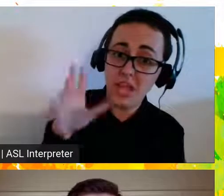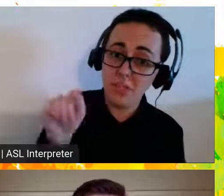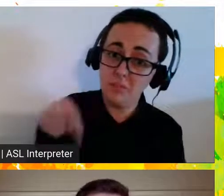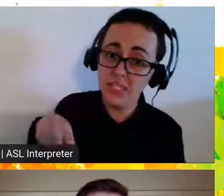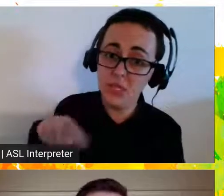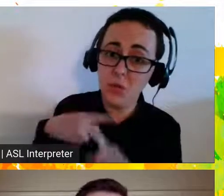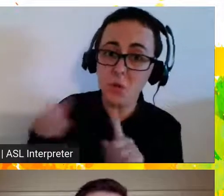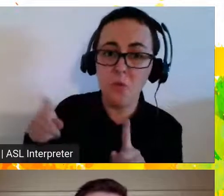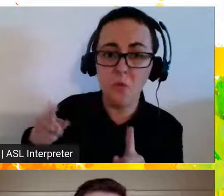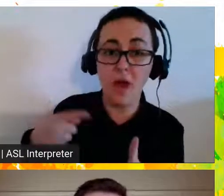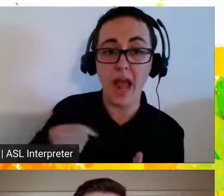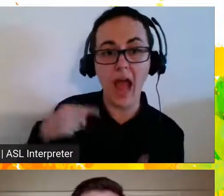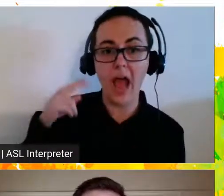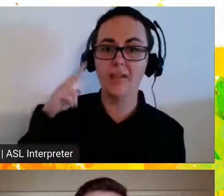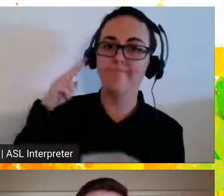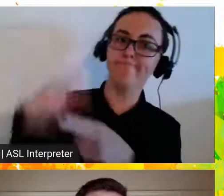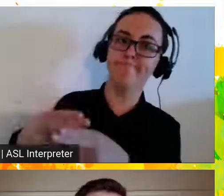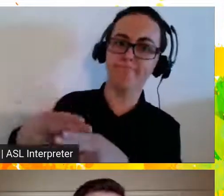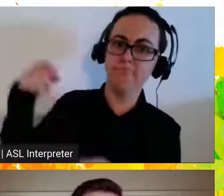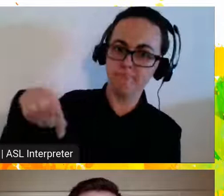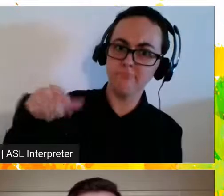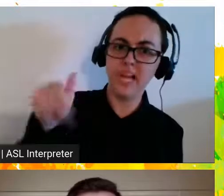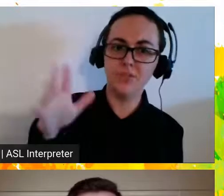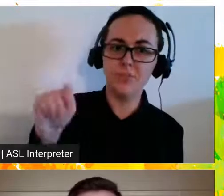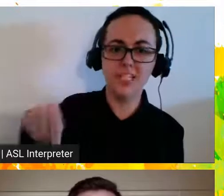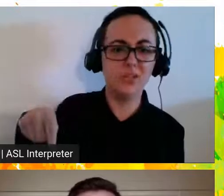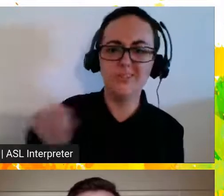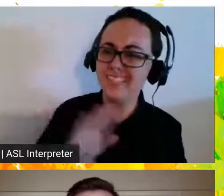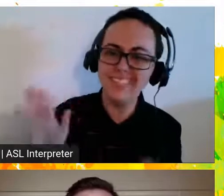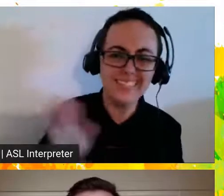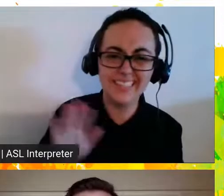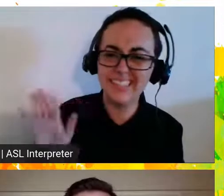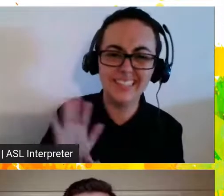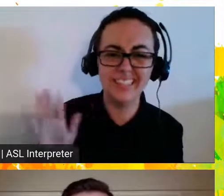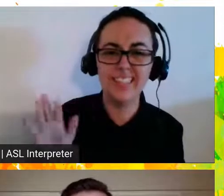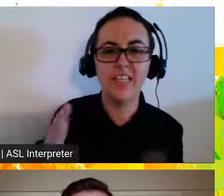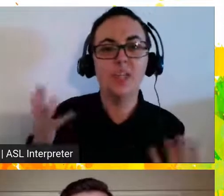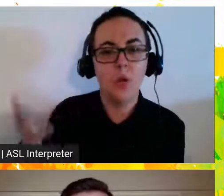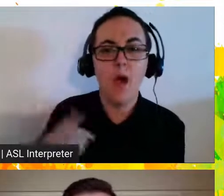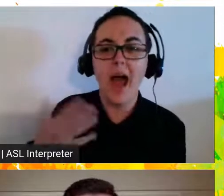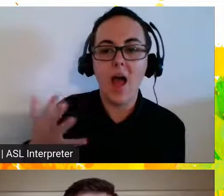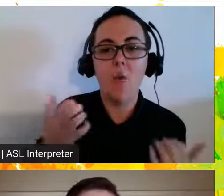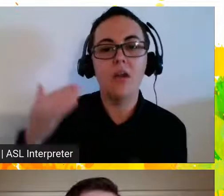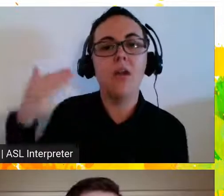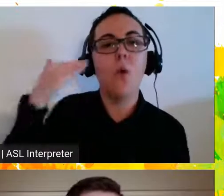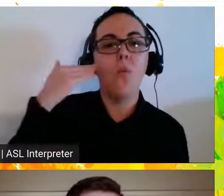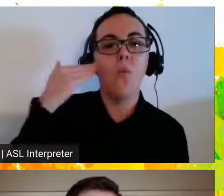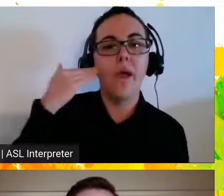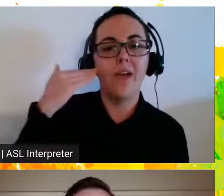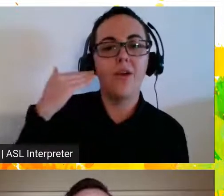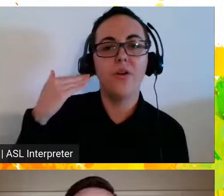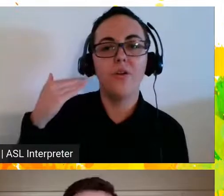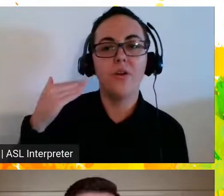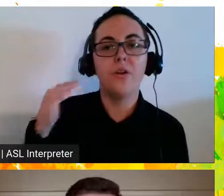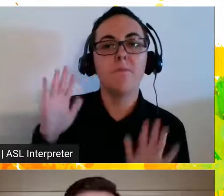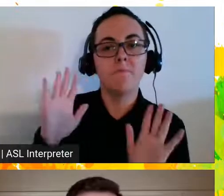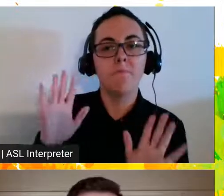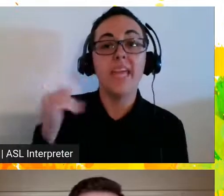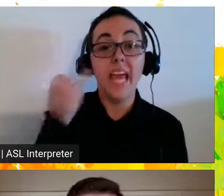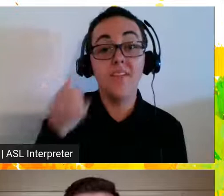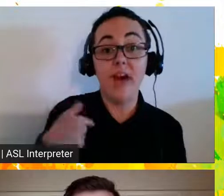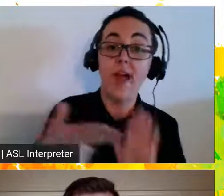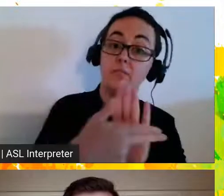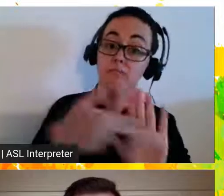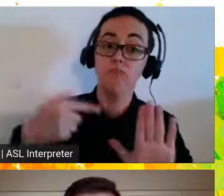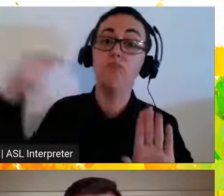after the fact. So I wanted to be also very cognizant of only selecting artists if they were LGBT, that they were open about that